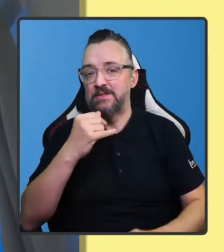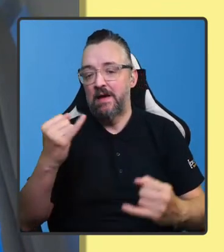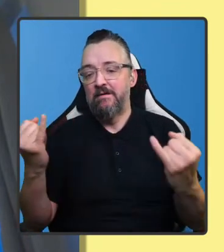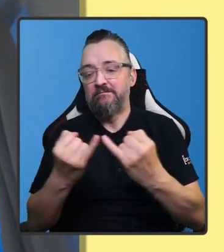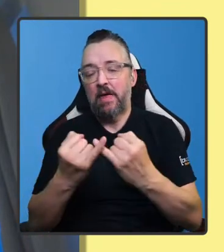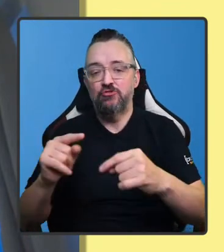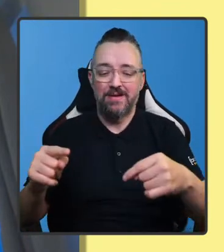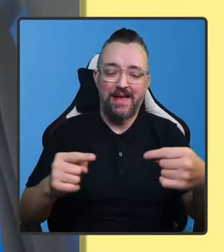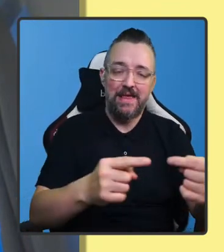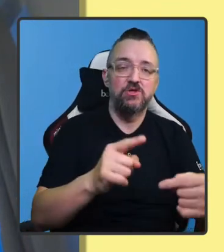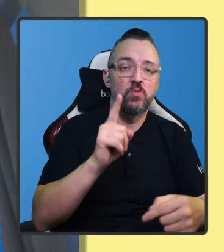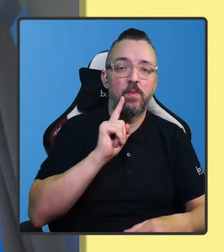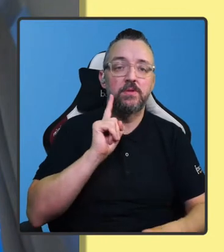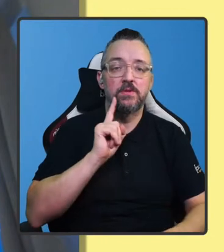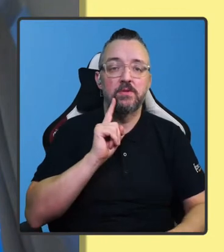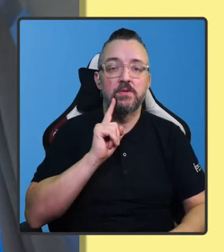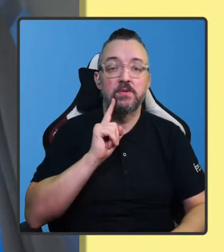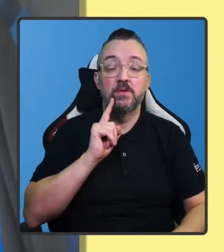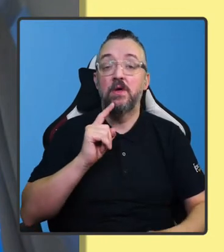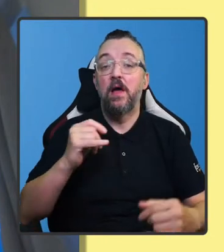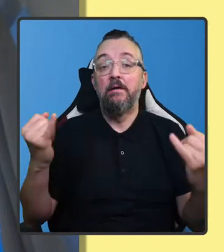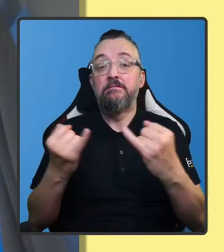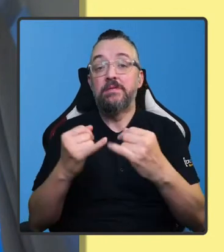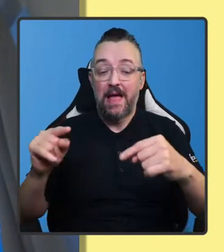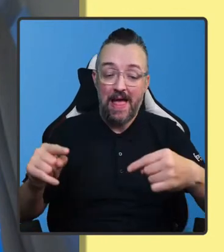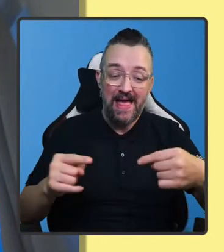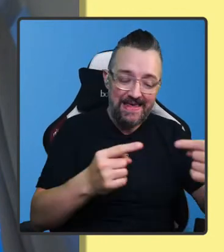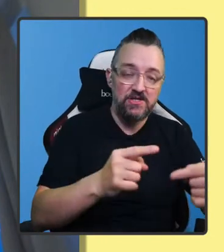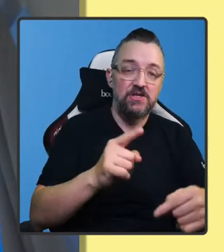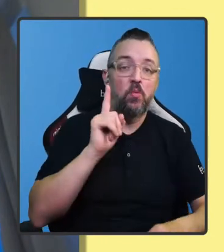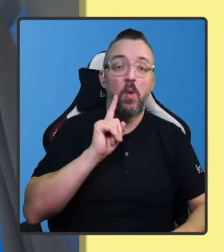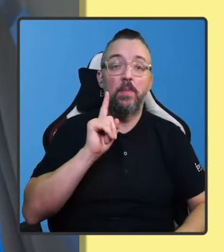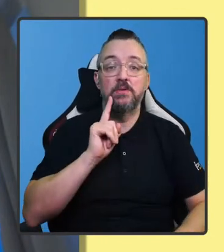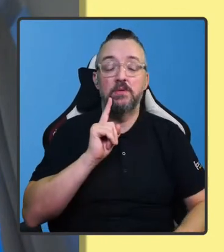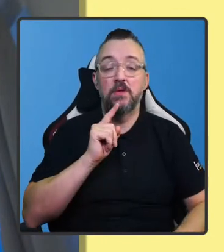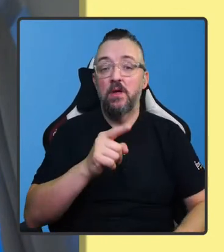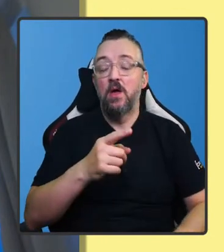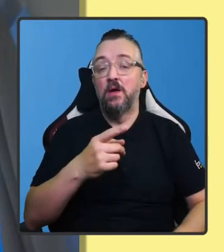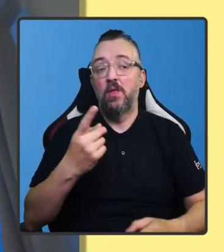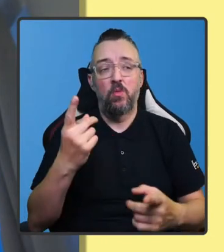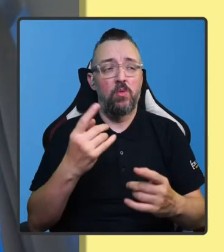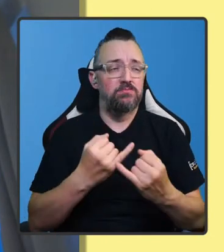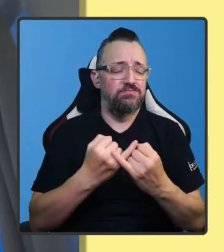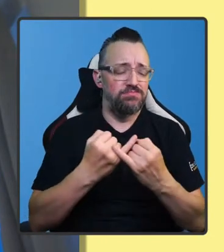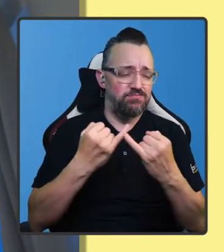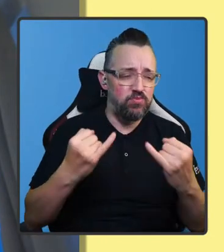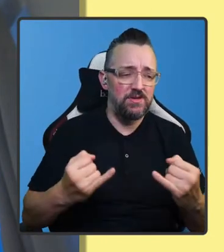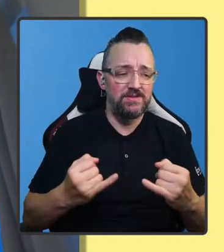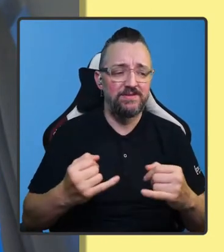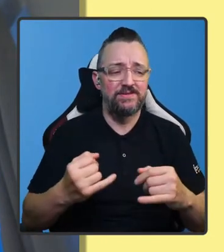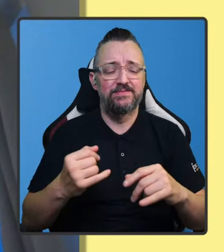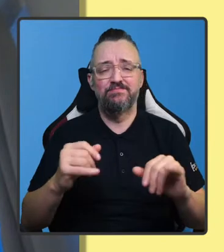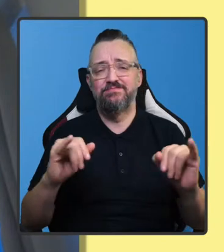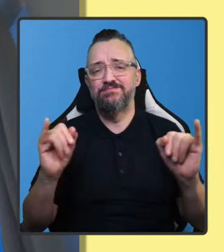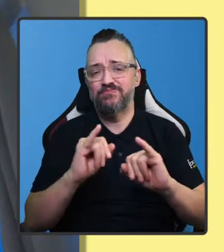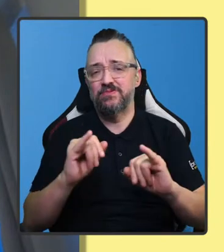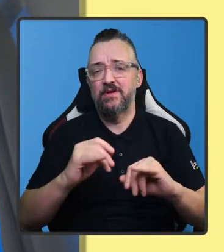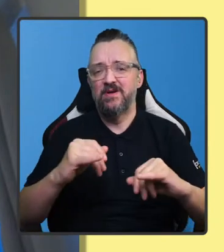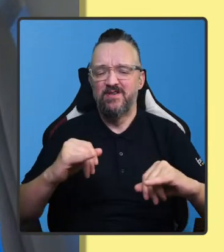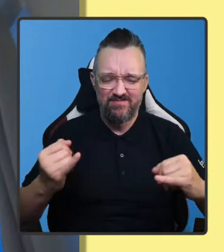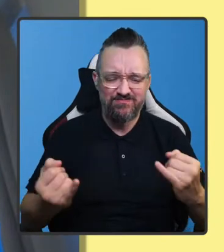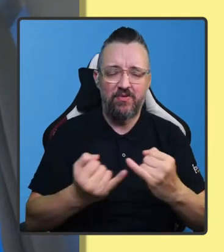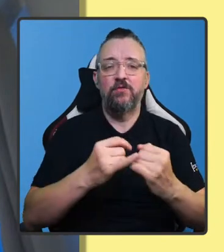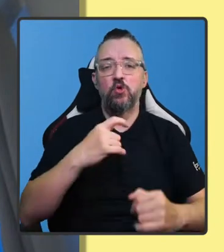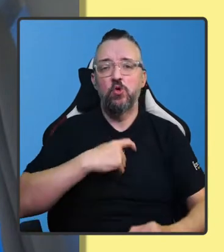women. Violence against women and girls is one of the most devastating and fundamental violations of human